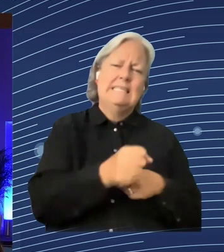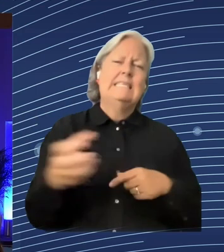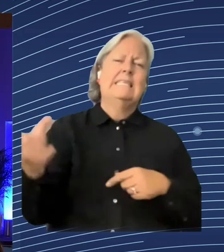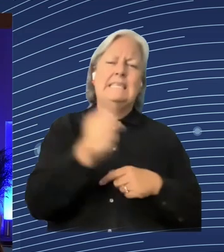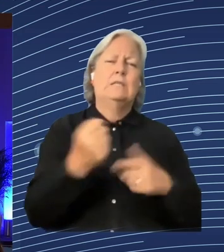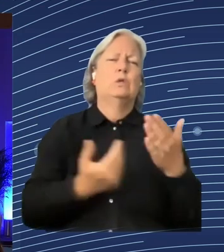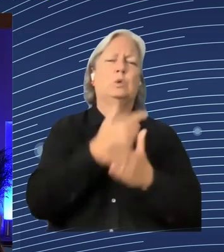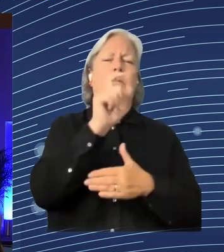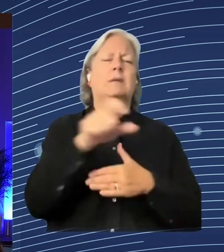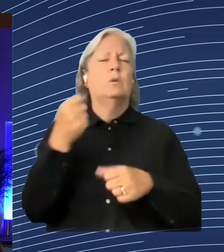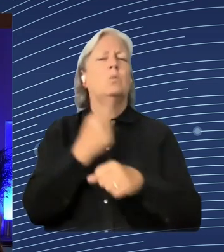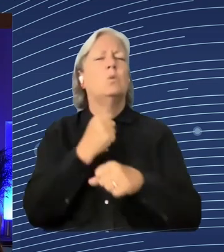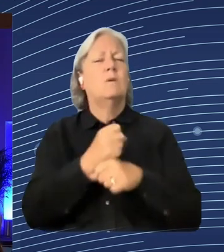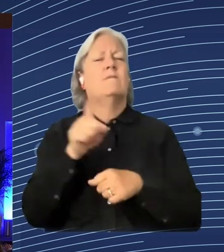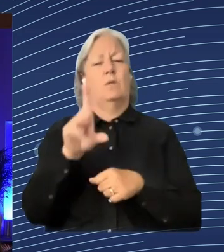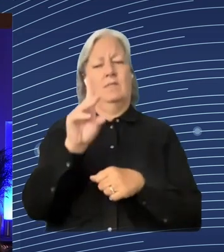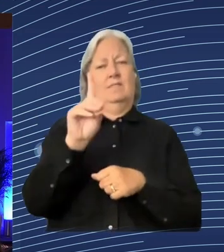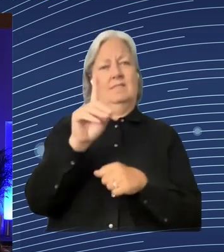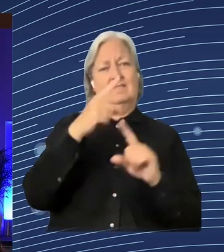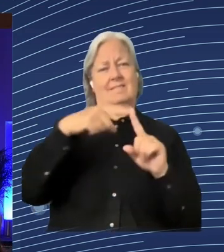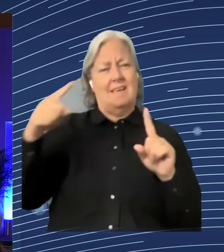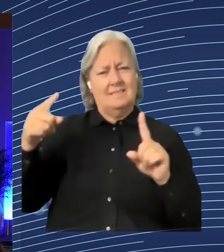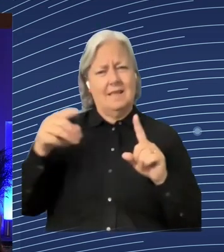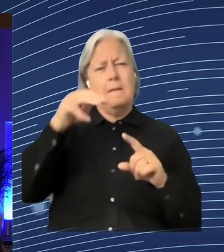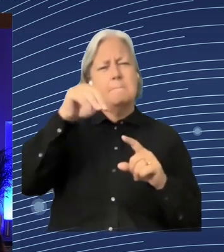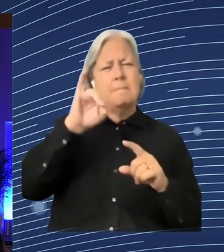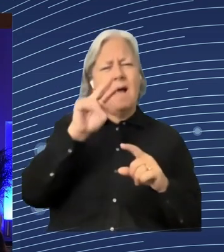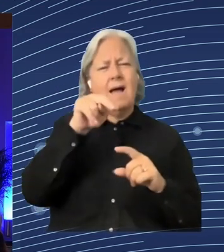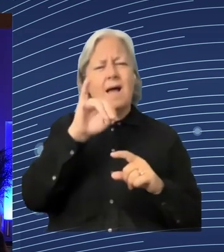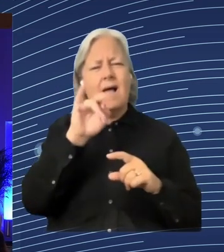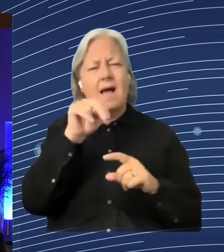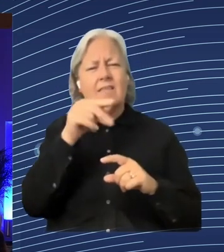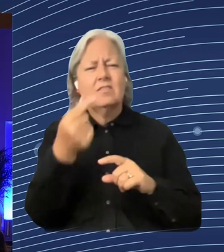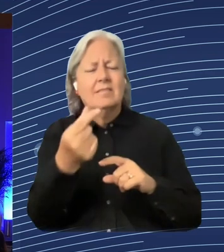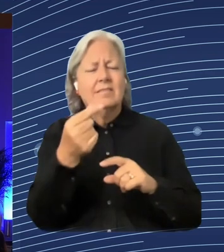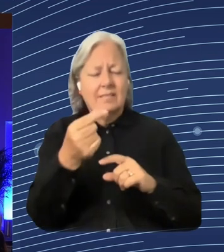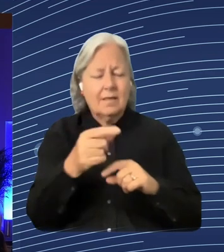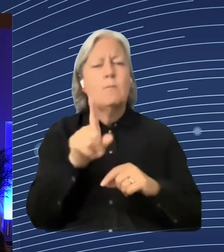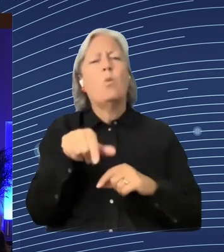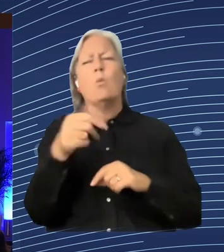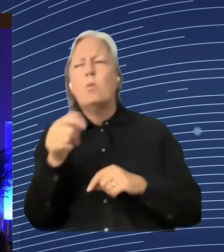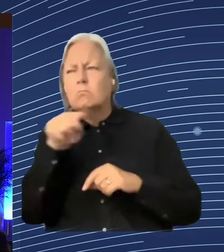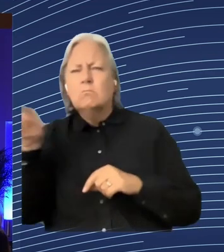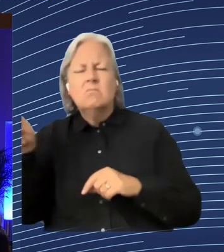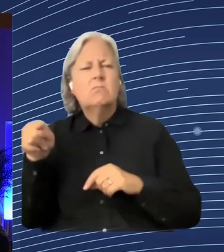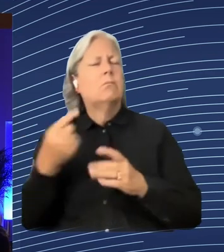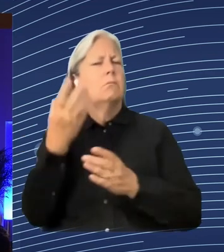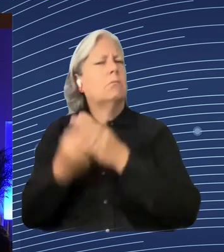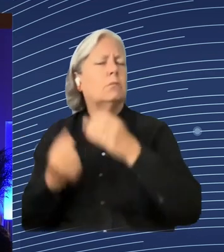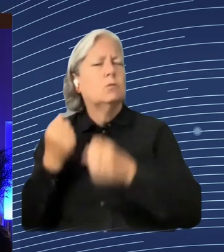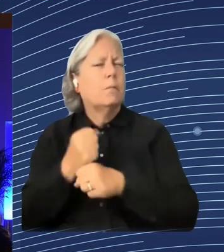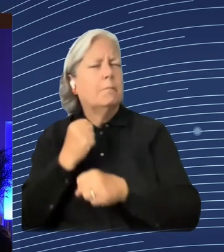guess, have lost parts of their job. So what is then the effect?